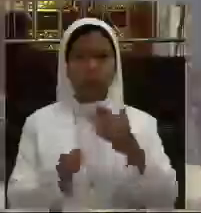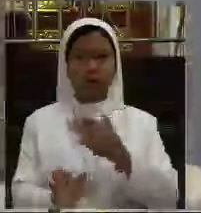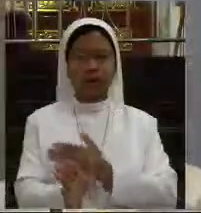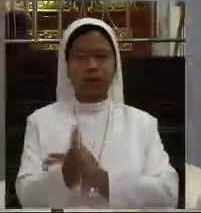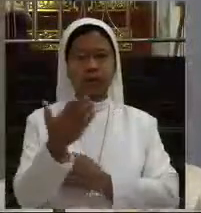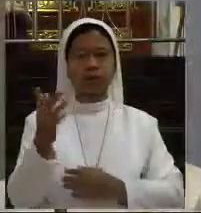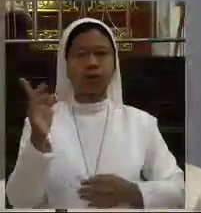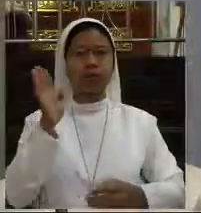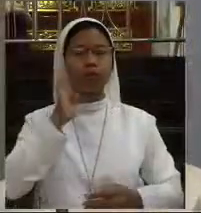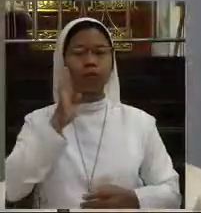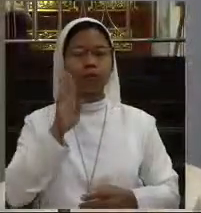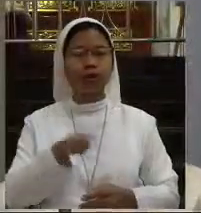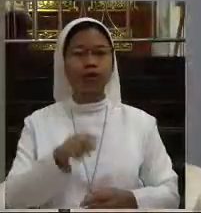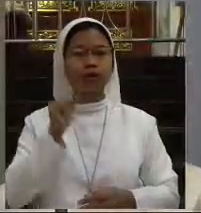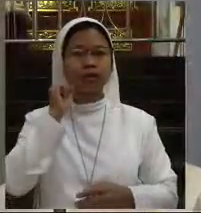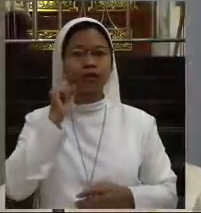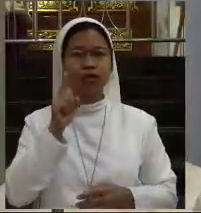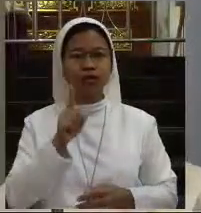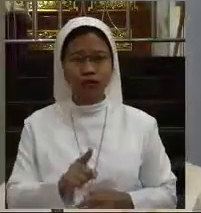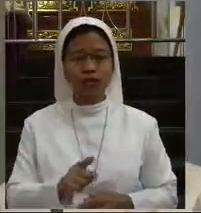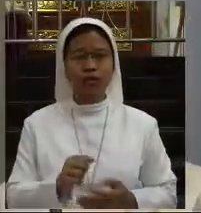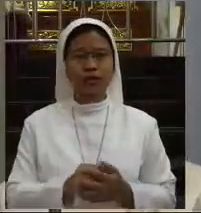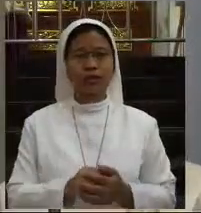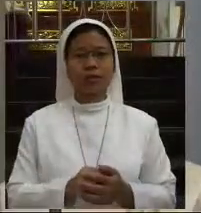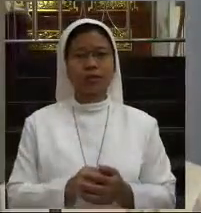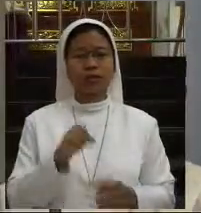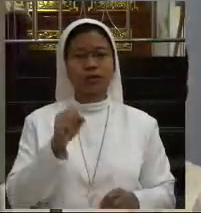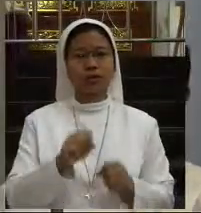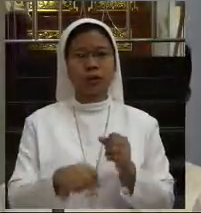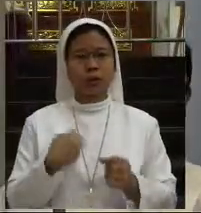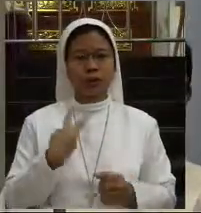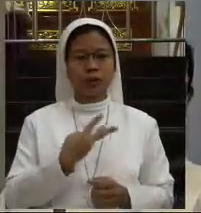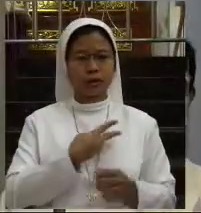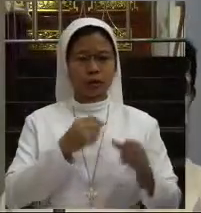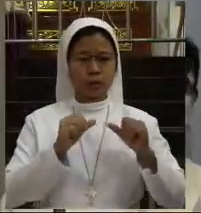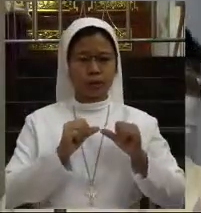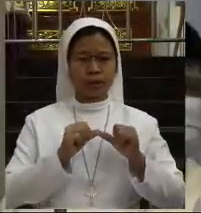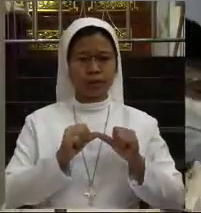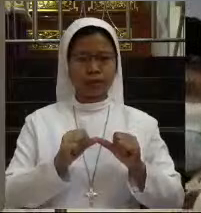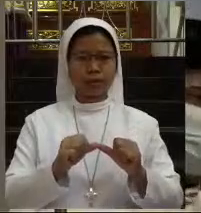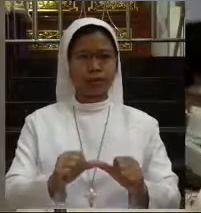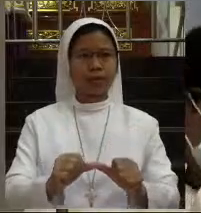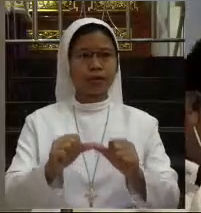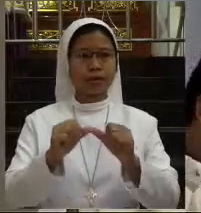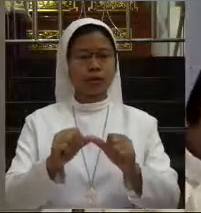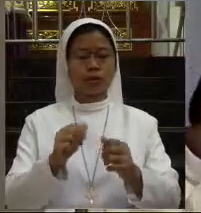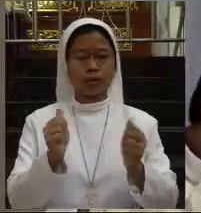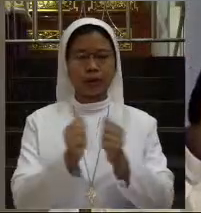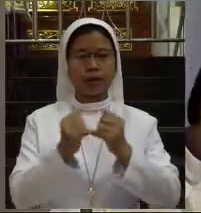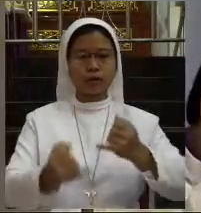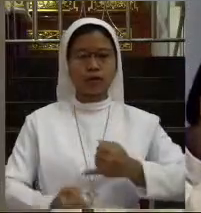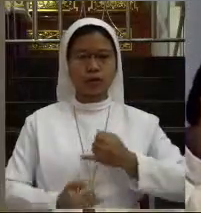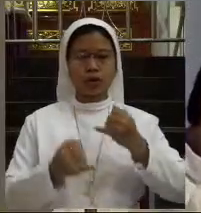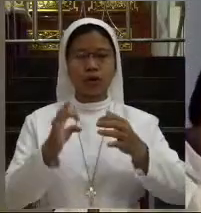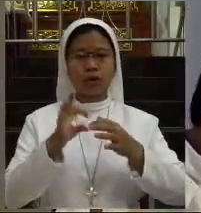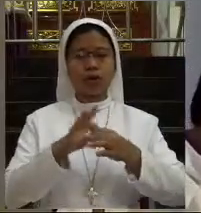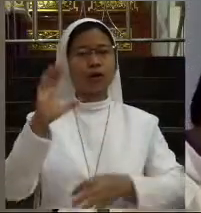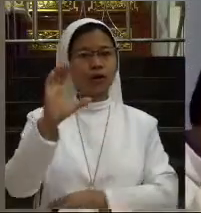dear brothers and sisters. So we continue to bask in the joy of